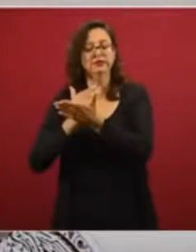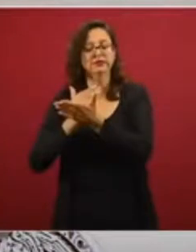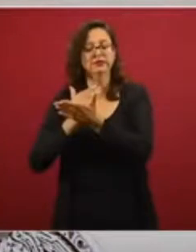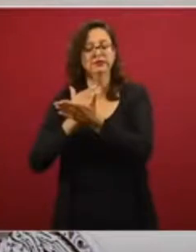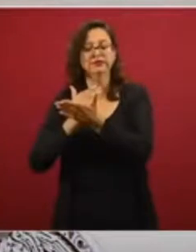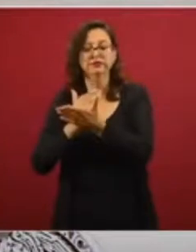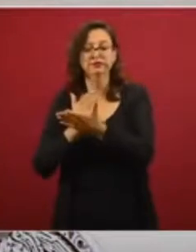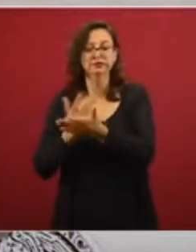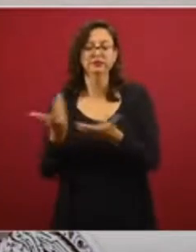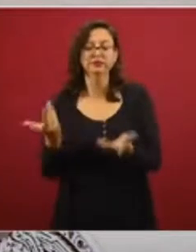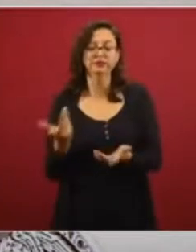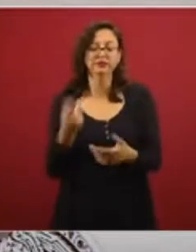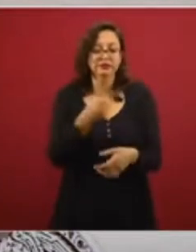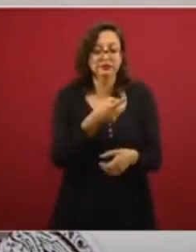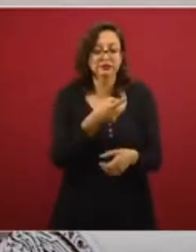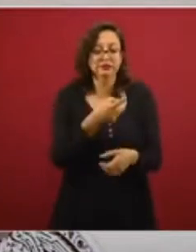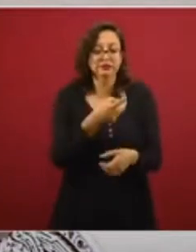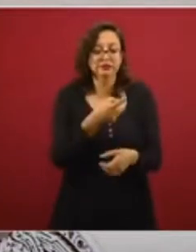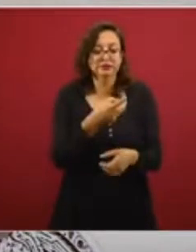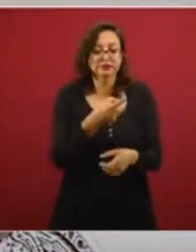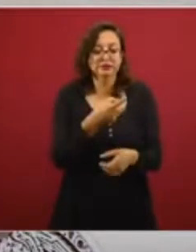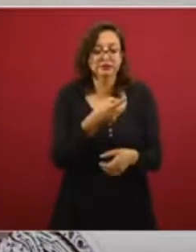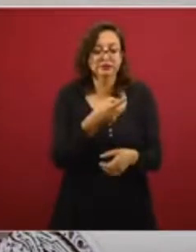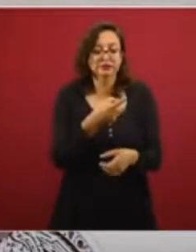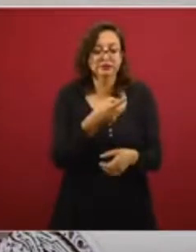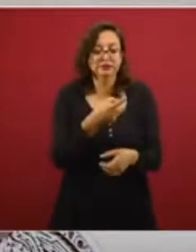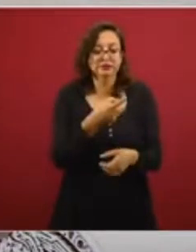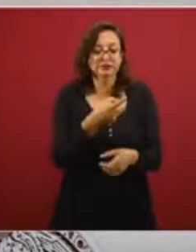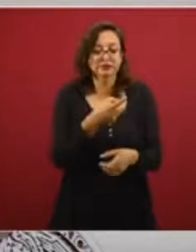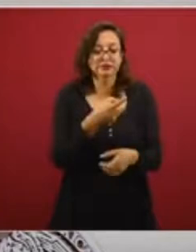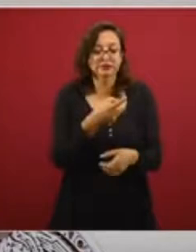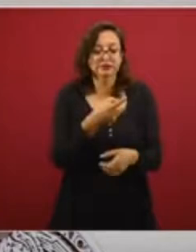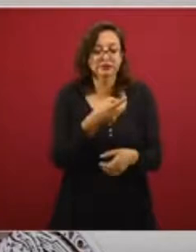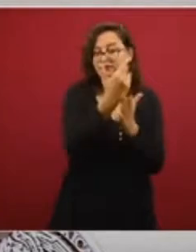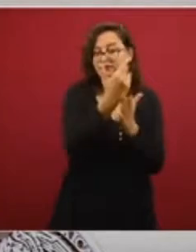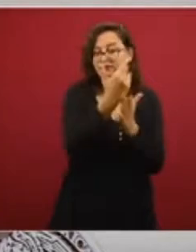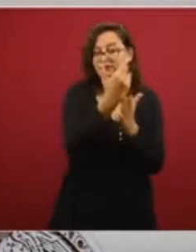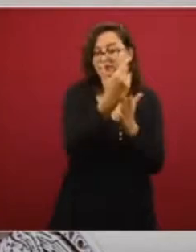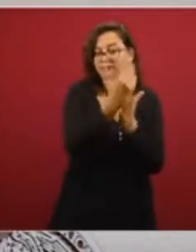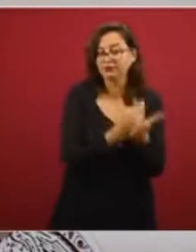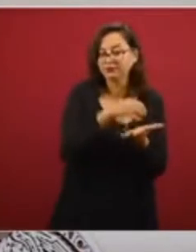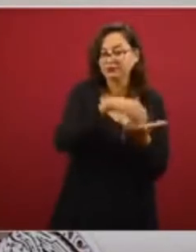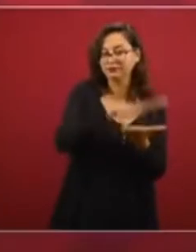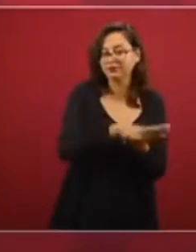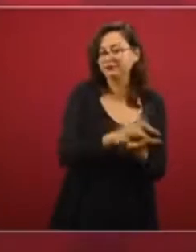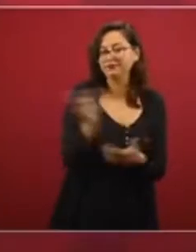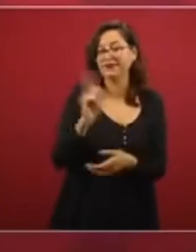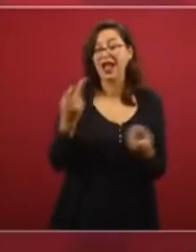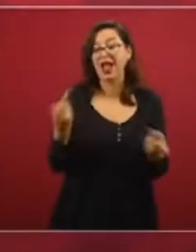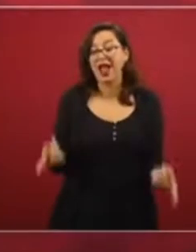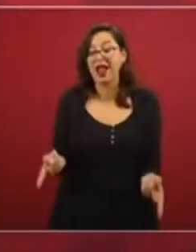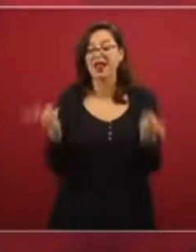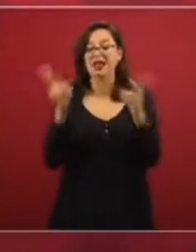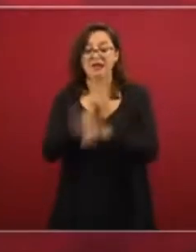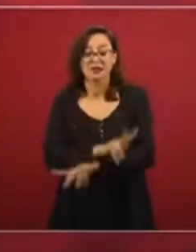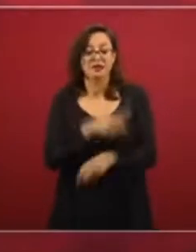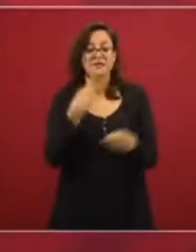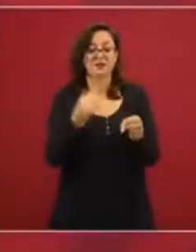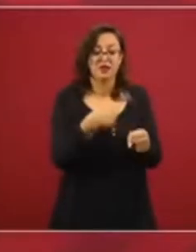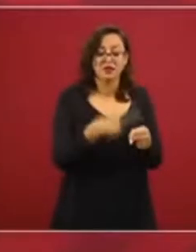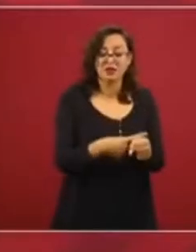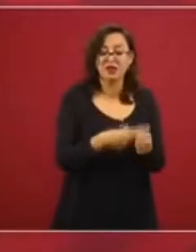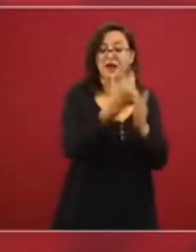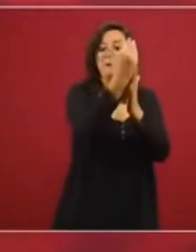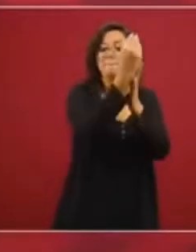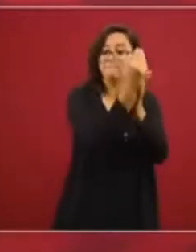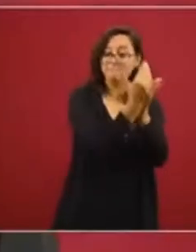ello hay menos casos registrados. And for that reason you would have less cases. Sino en la medida que tenemos menos personas